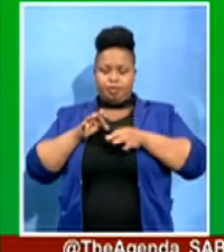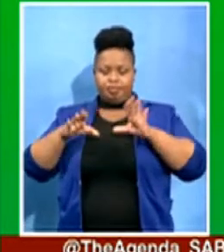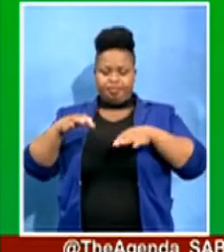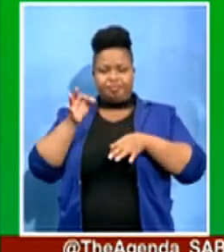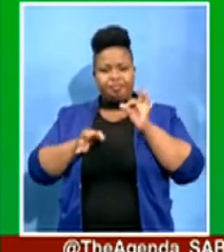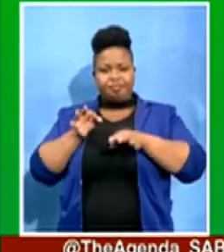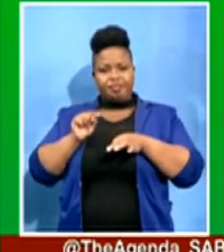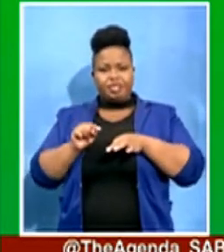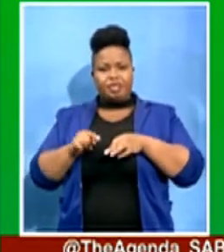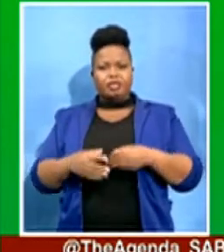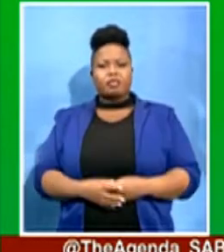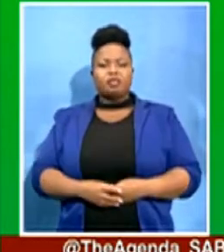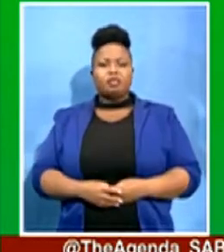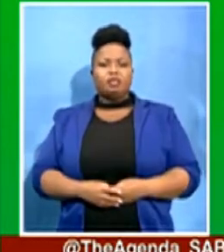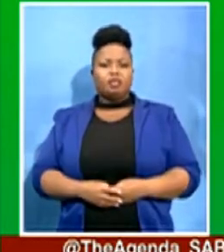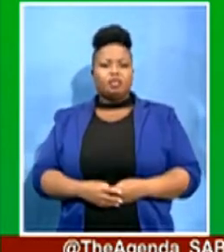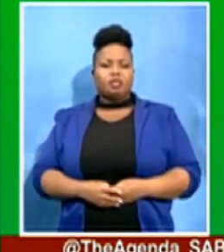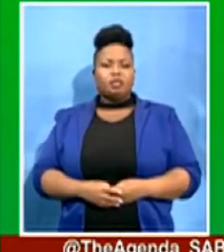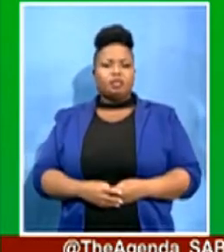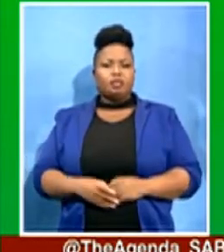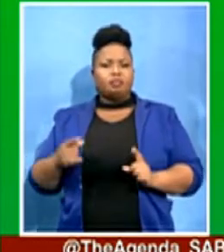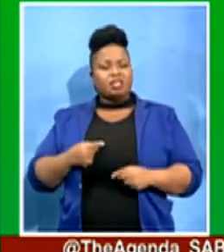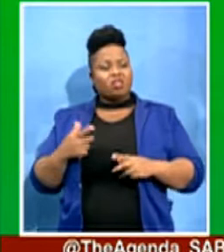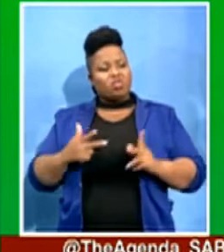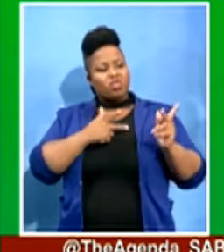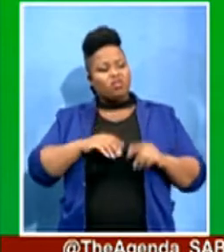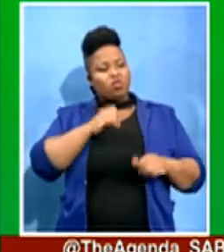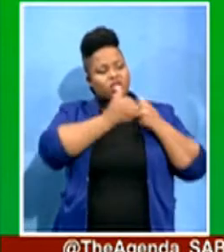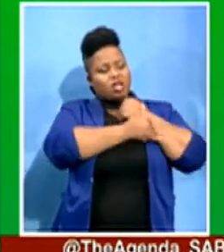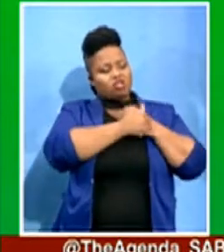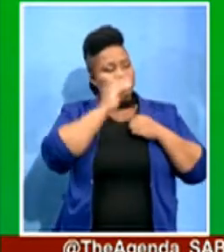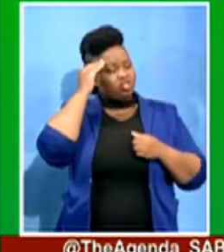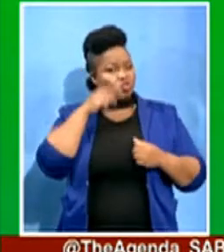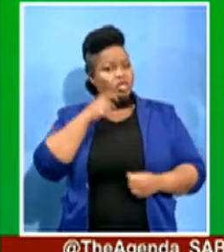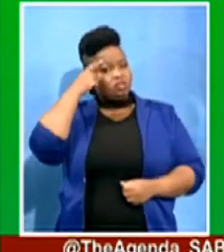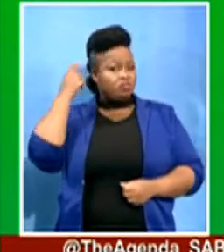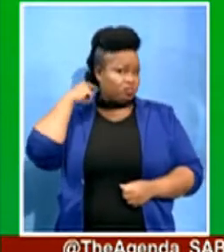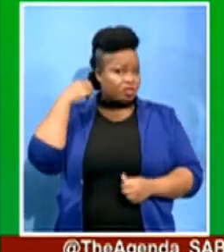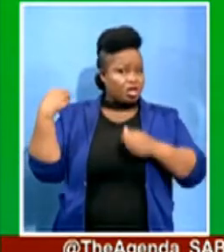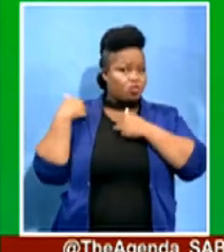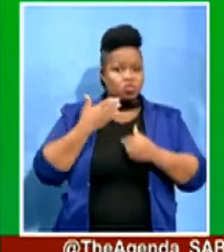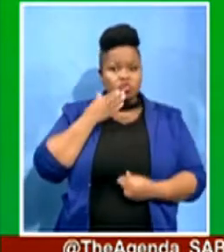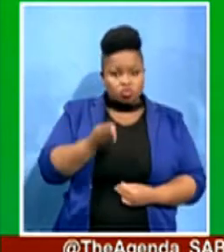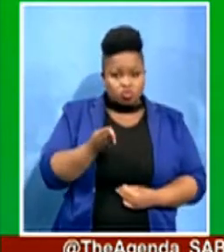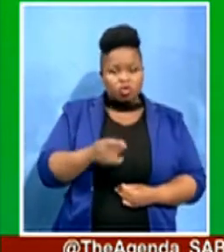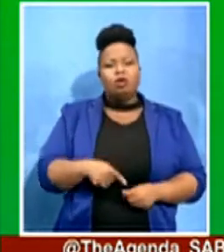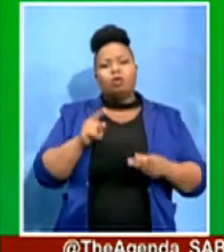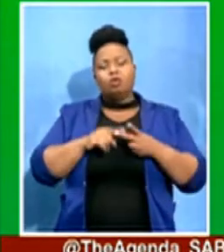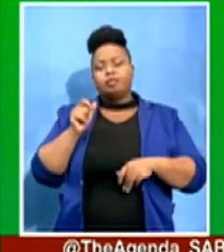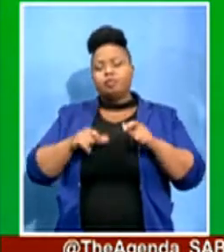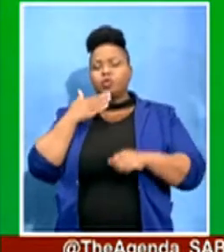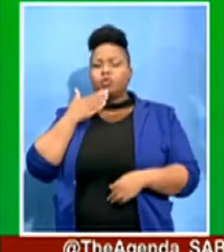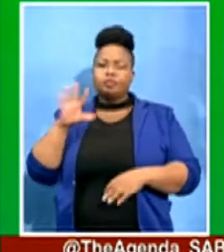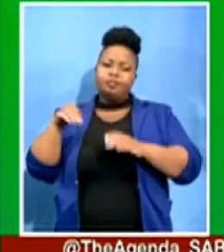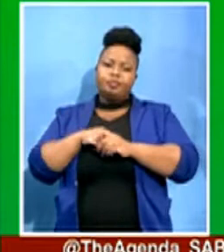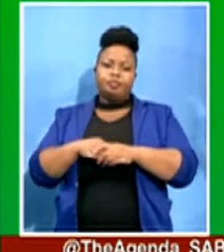country. Consider who they really account to, you, the people, or the parties that actually put them there. This is how the people